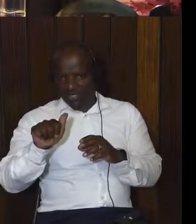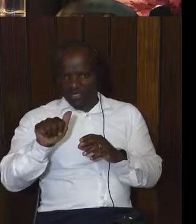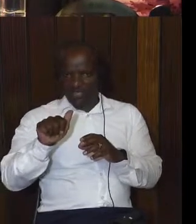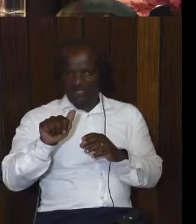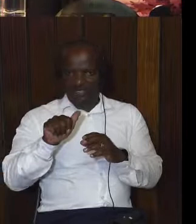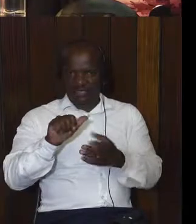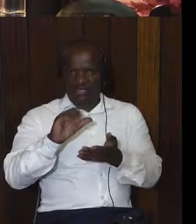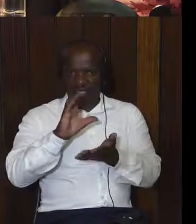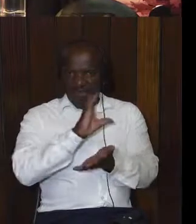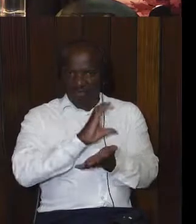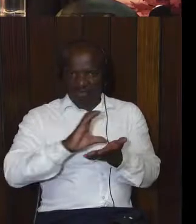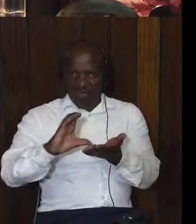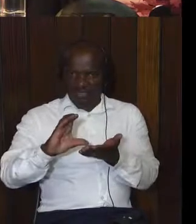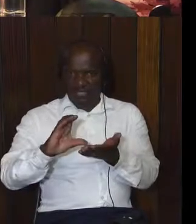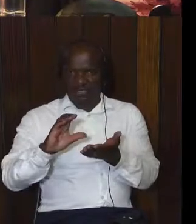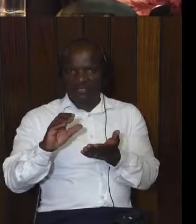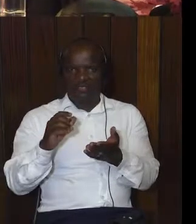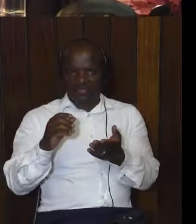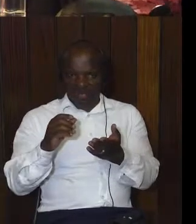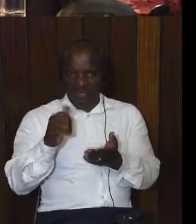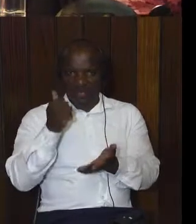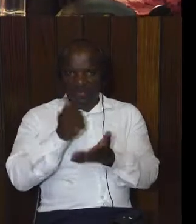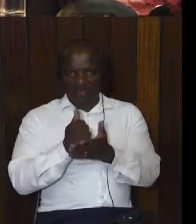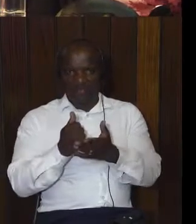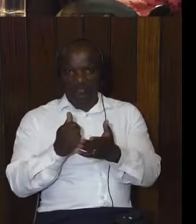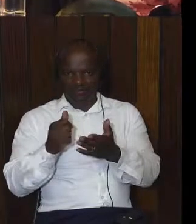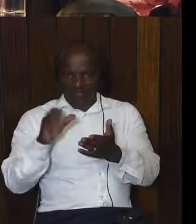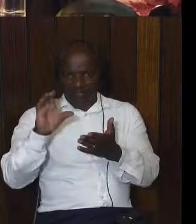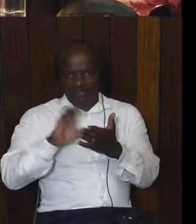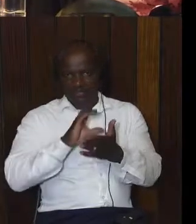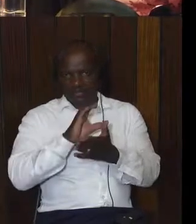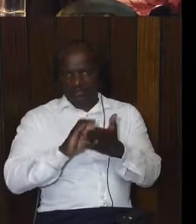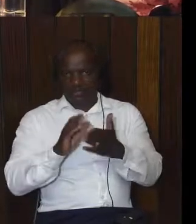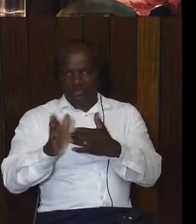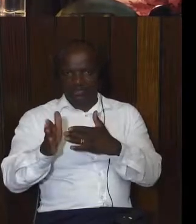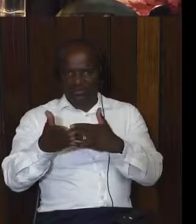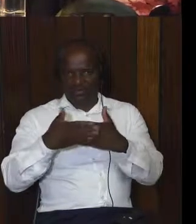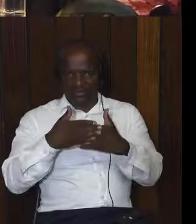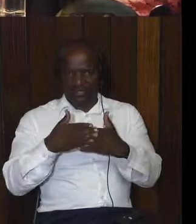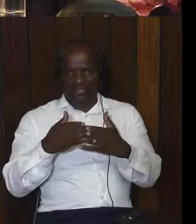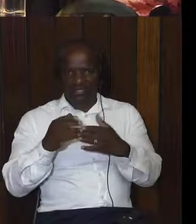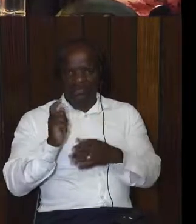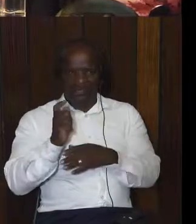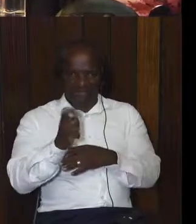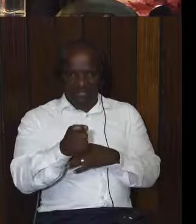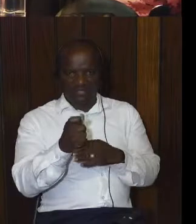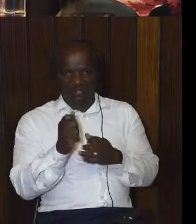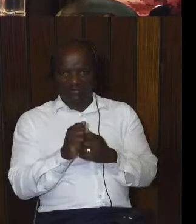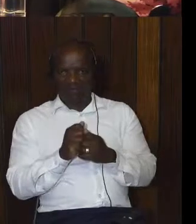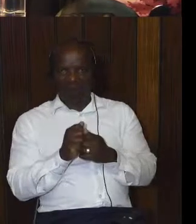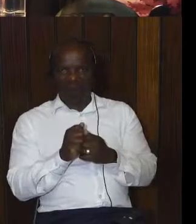Rent should be expedited and concluded as a matter of urgency. And